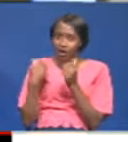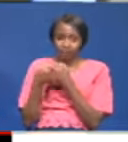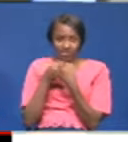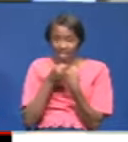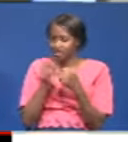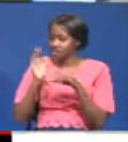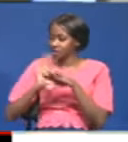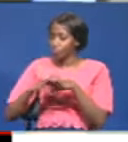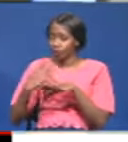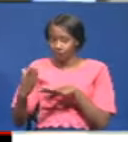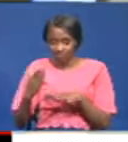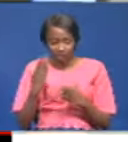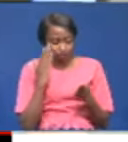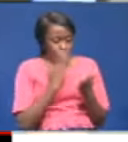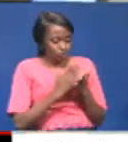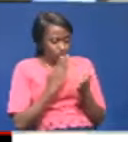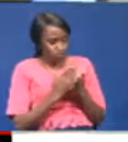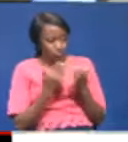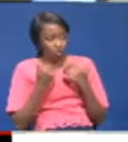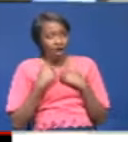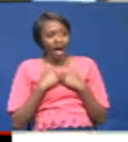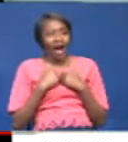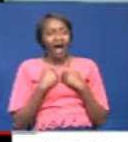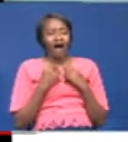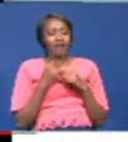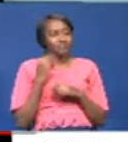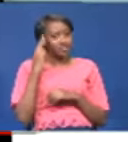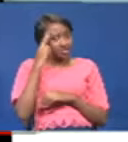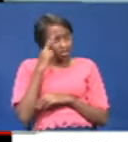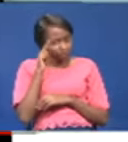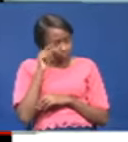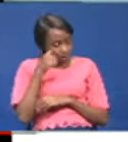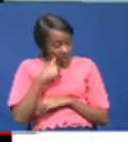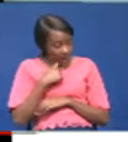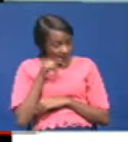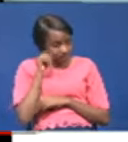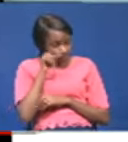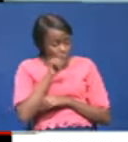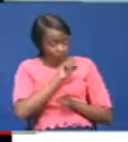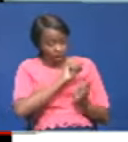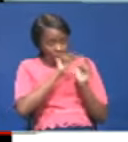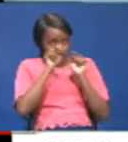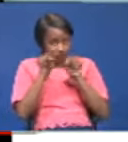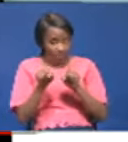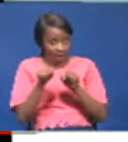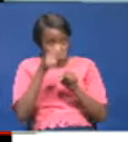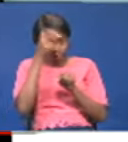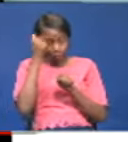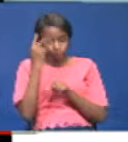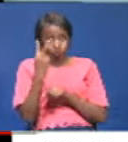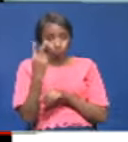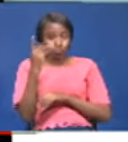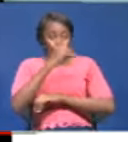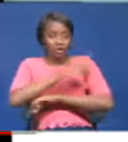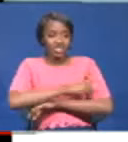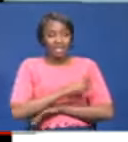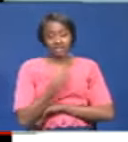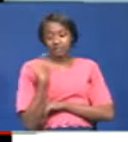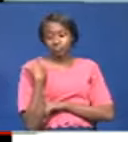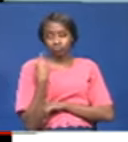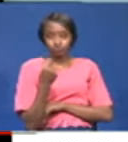true. Yeah. You know, the reason actually we have you tonight is just because 2 days ago, you, on behalf of the